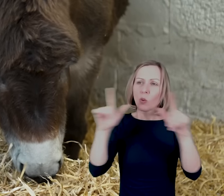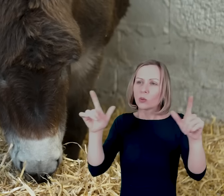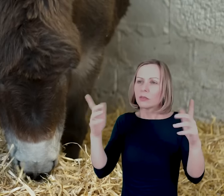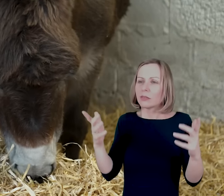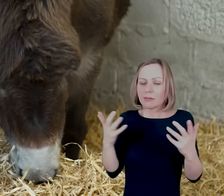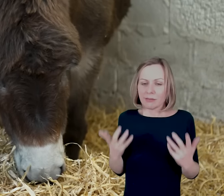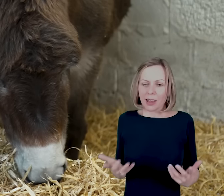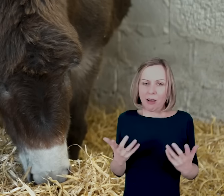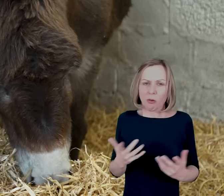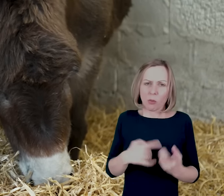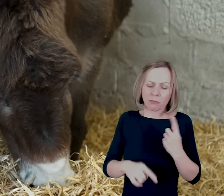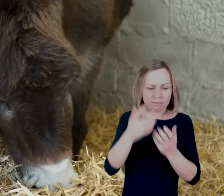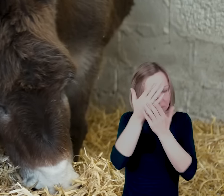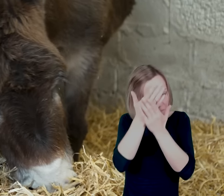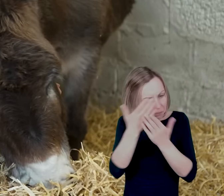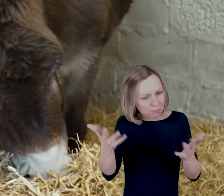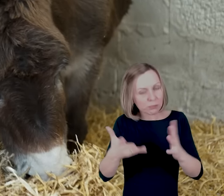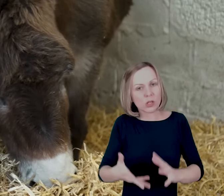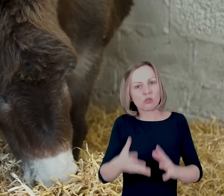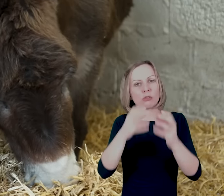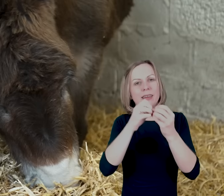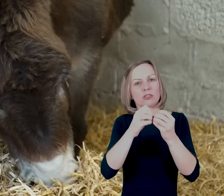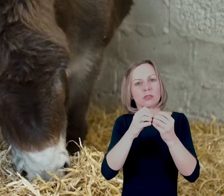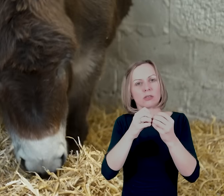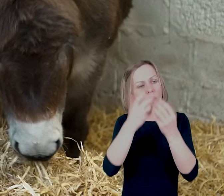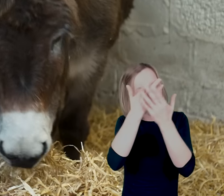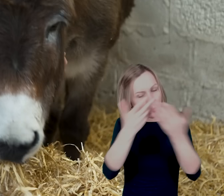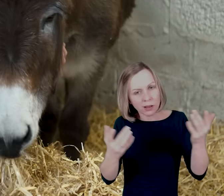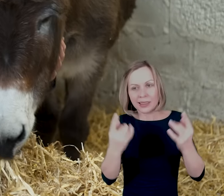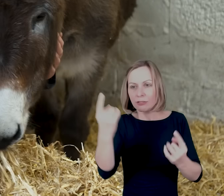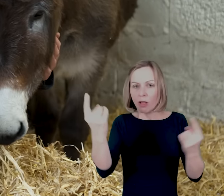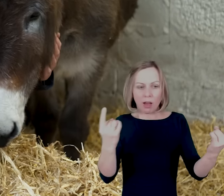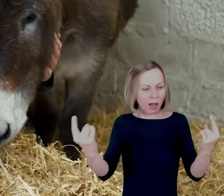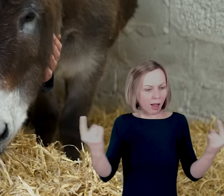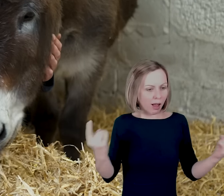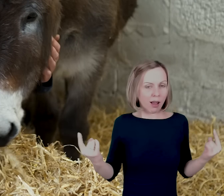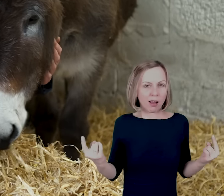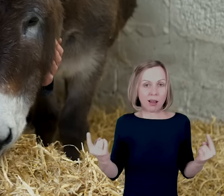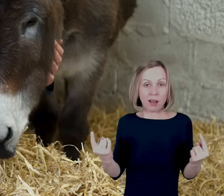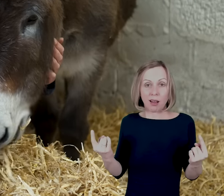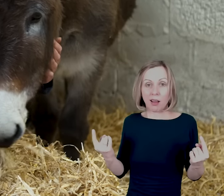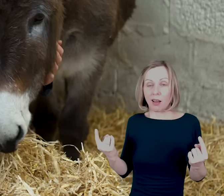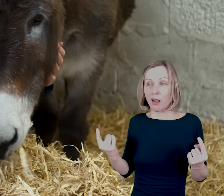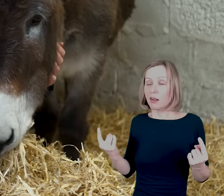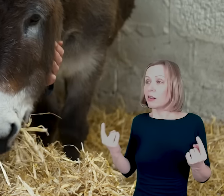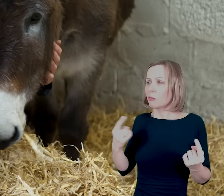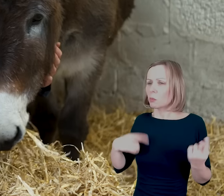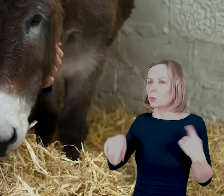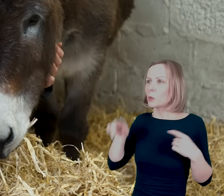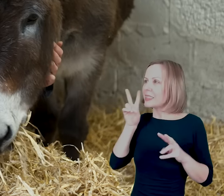Christmas day, may we honour creation and may we honour one another and find you in our brothers and